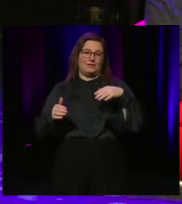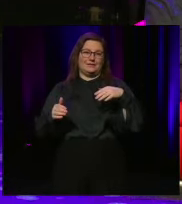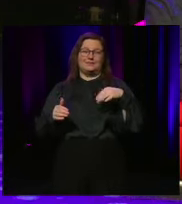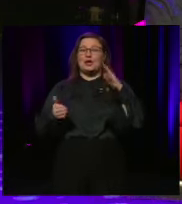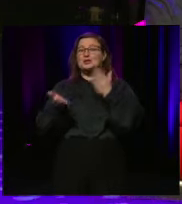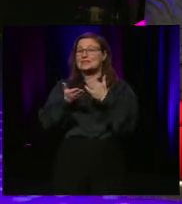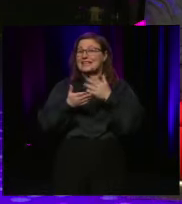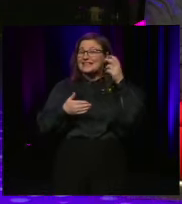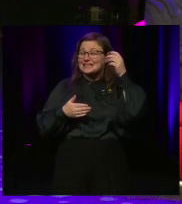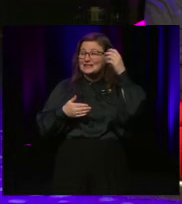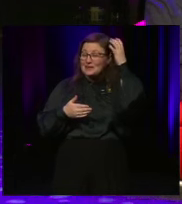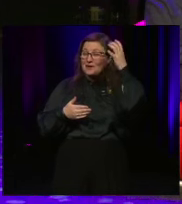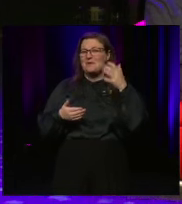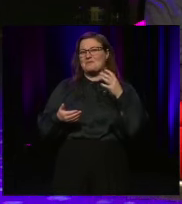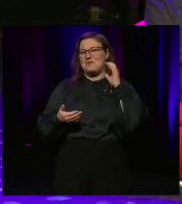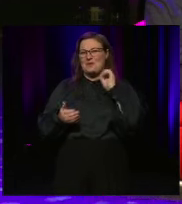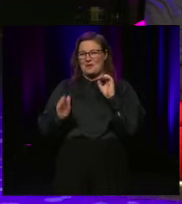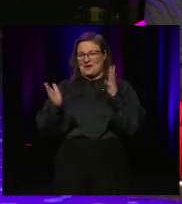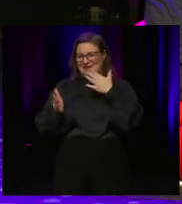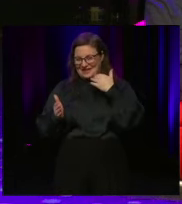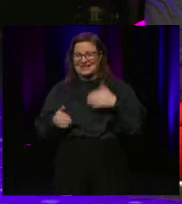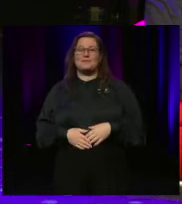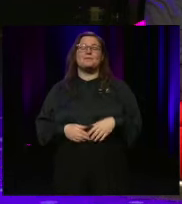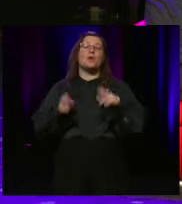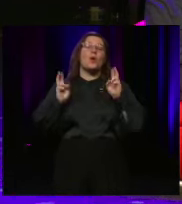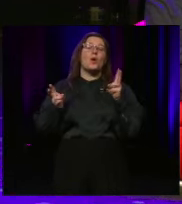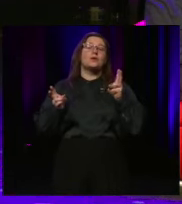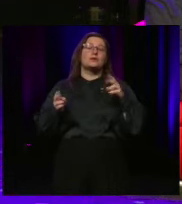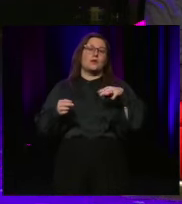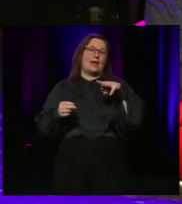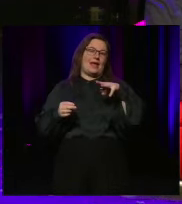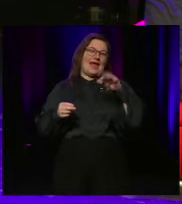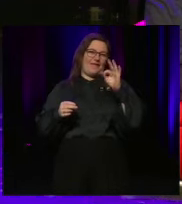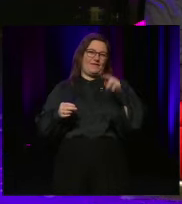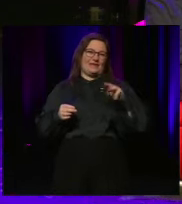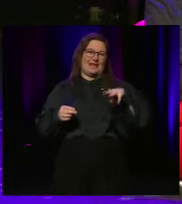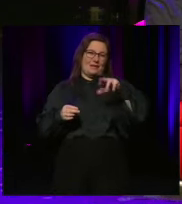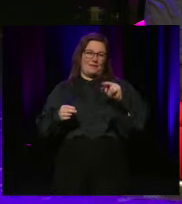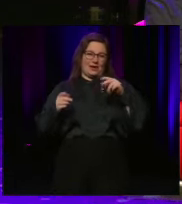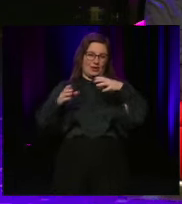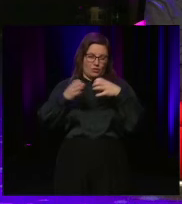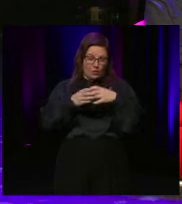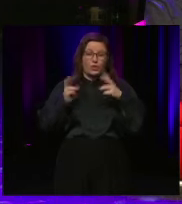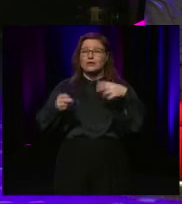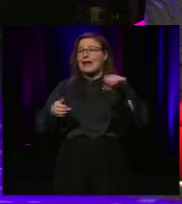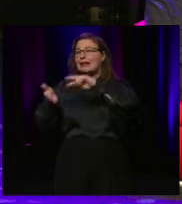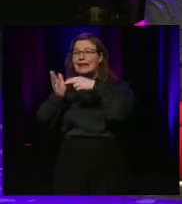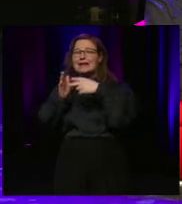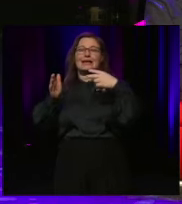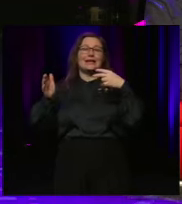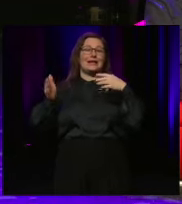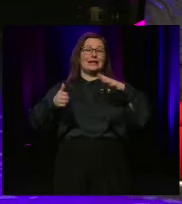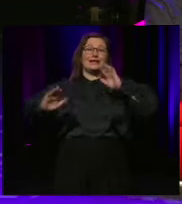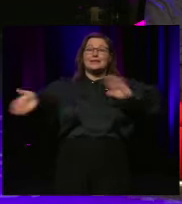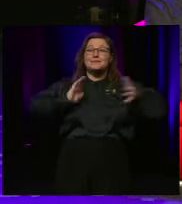Jordin at the New Zealand Human Rights Commission, as well as all the organizers, technicians,